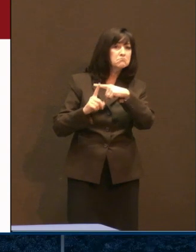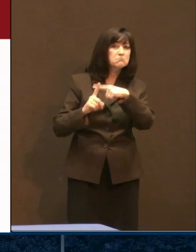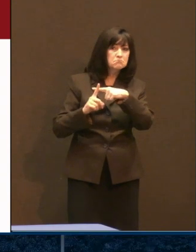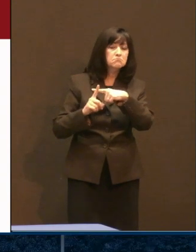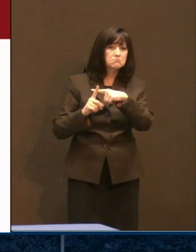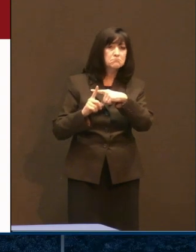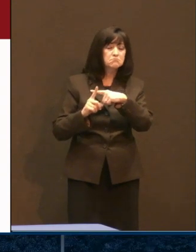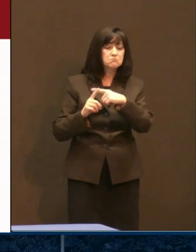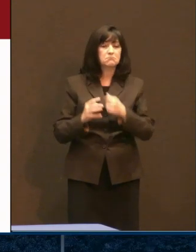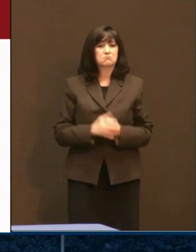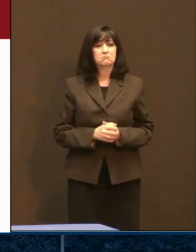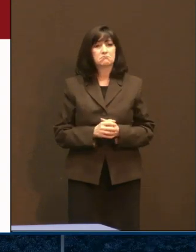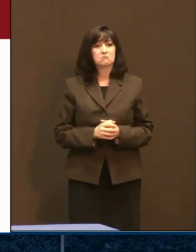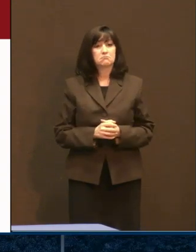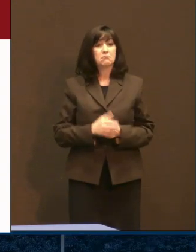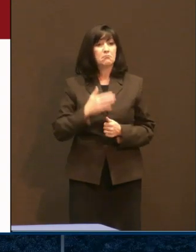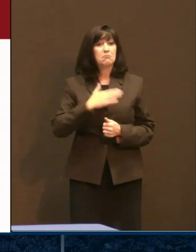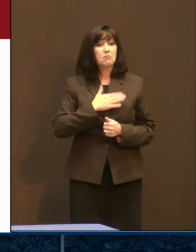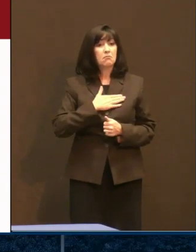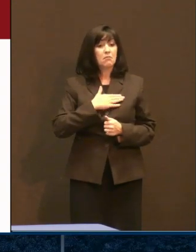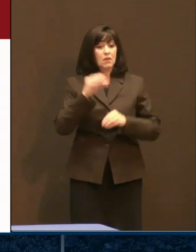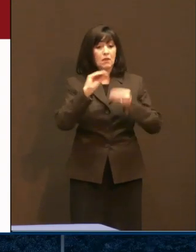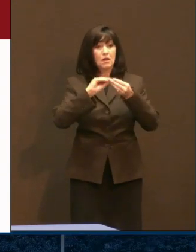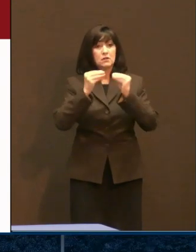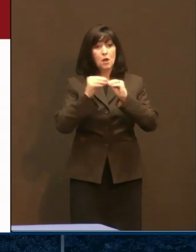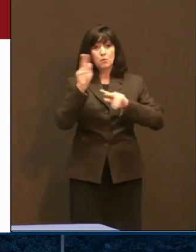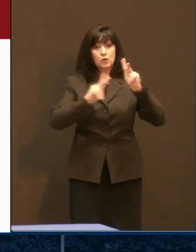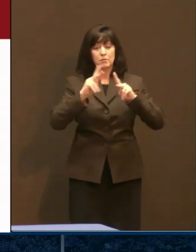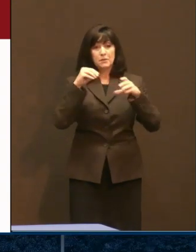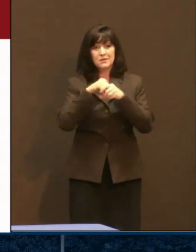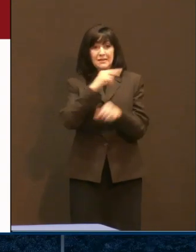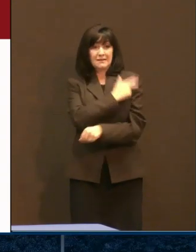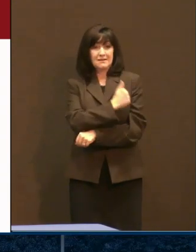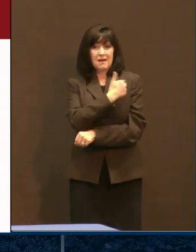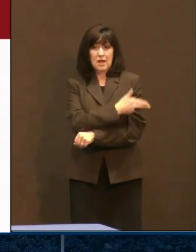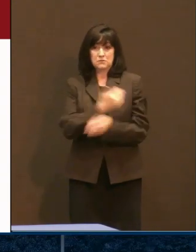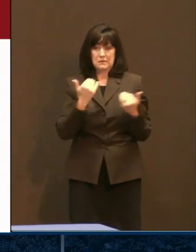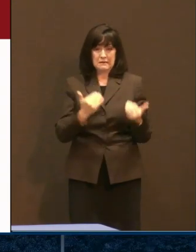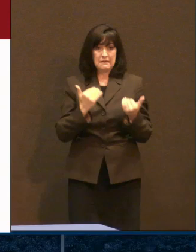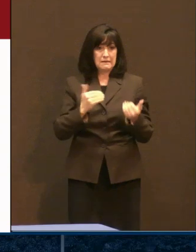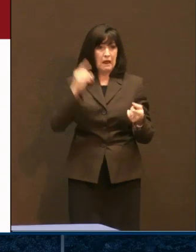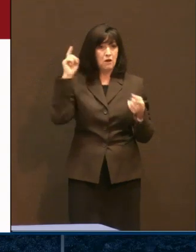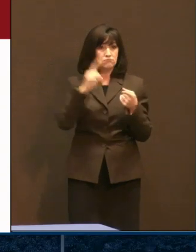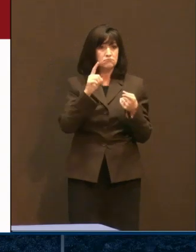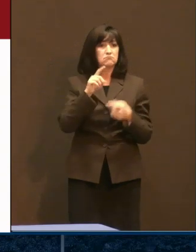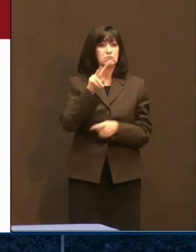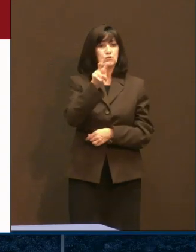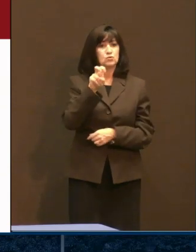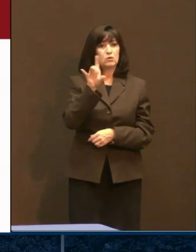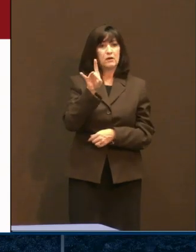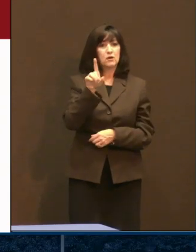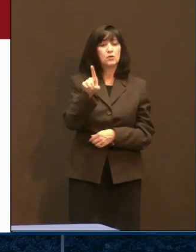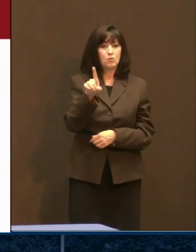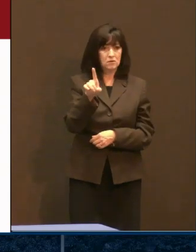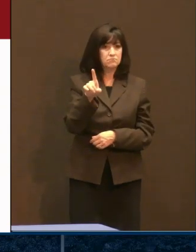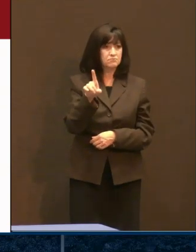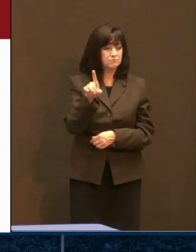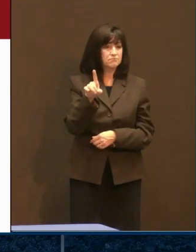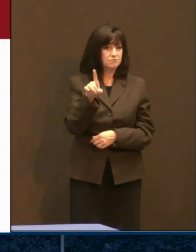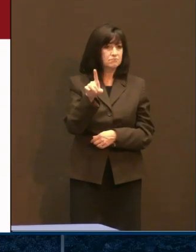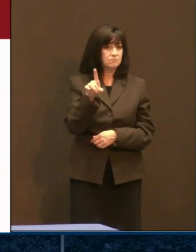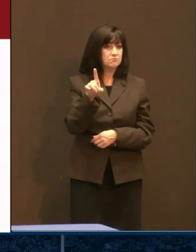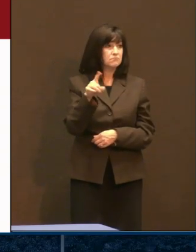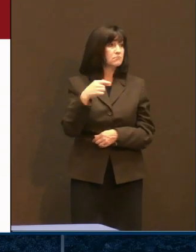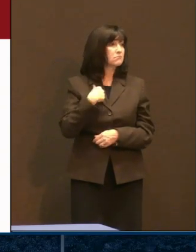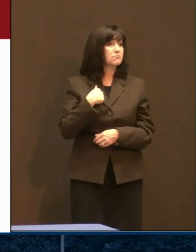Our hospitalizations down to 281 statewide total. And if you remember, all the way through this, our focus